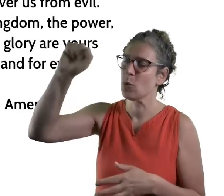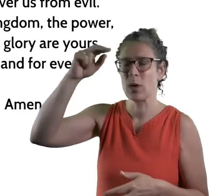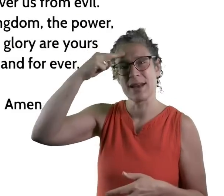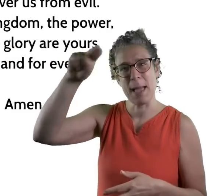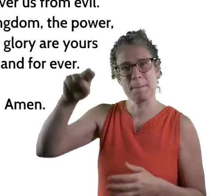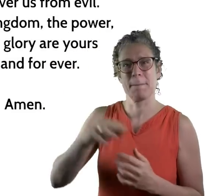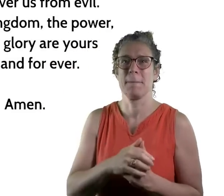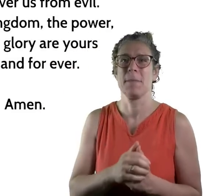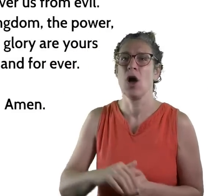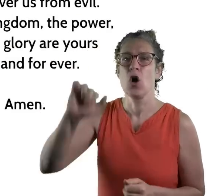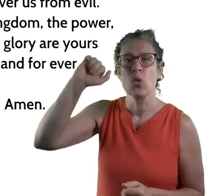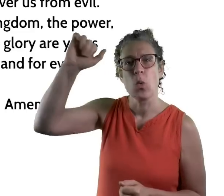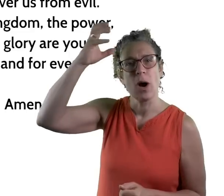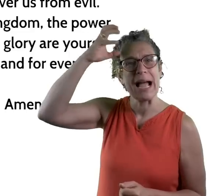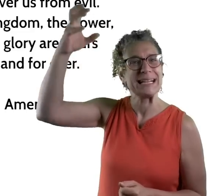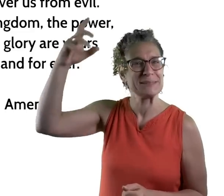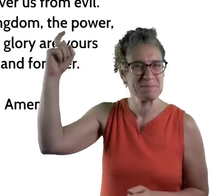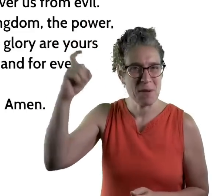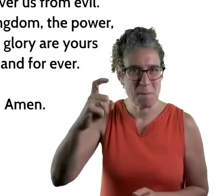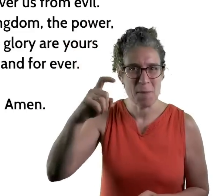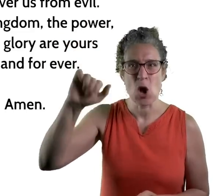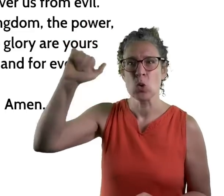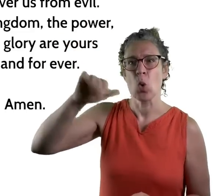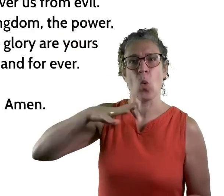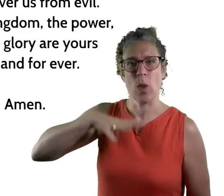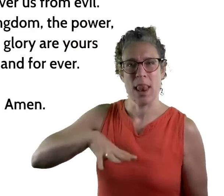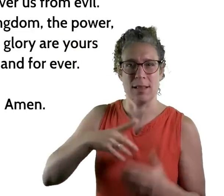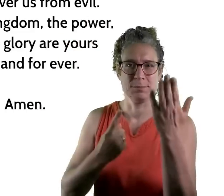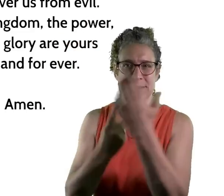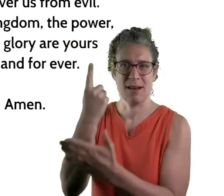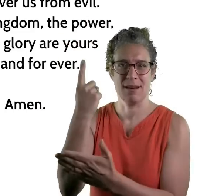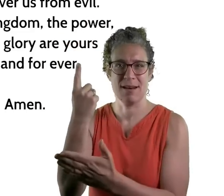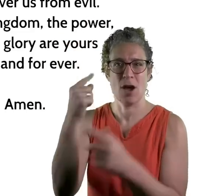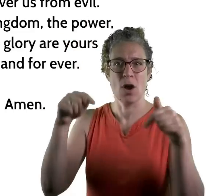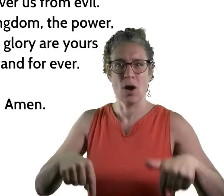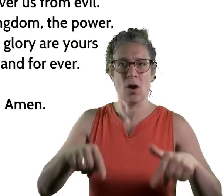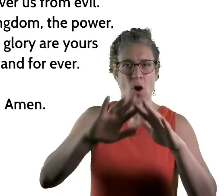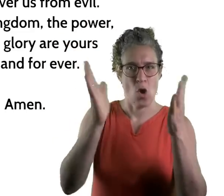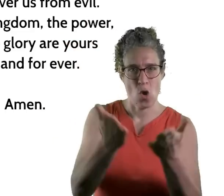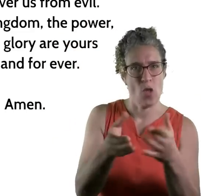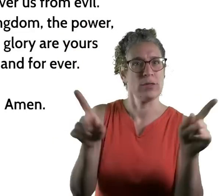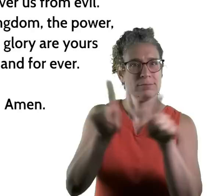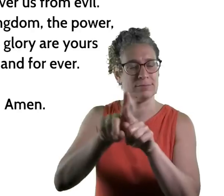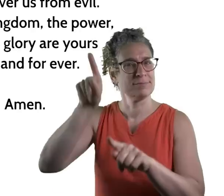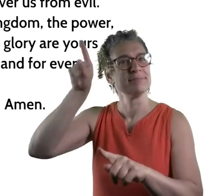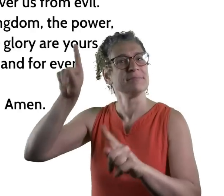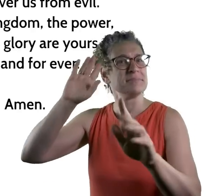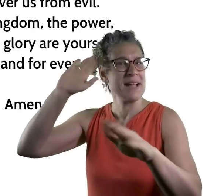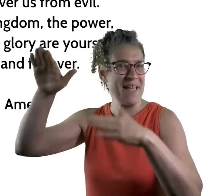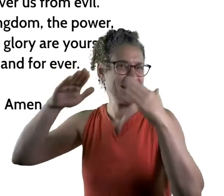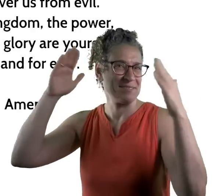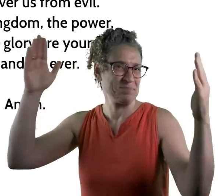name. Your kingdom come, your will be done, on earth as in